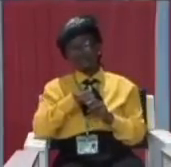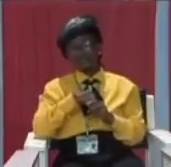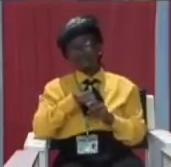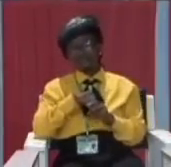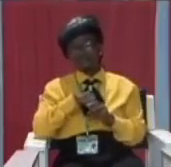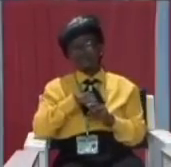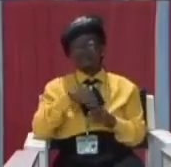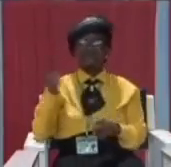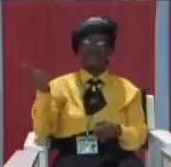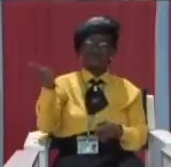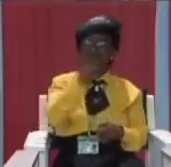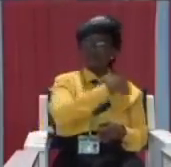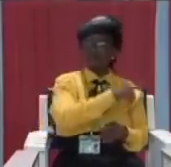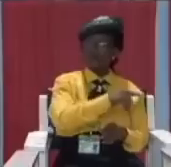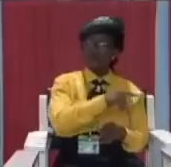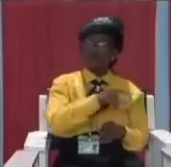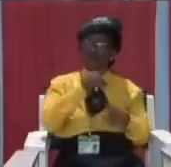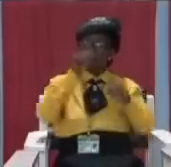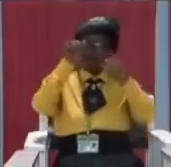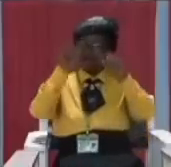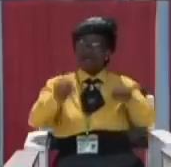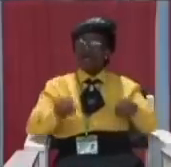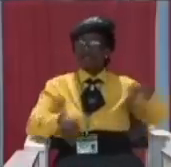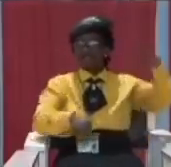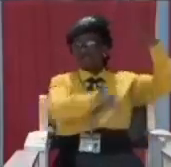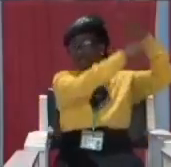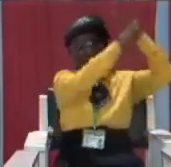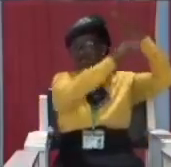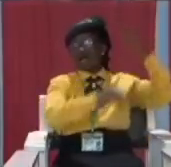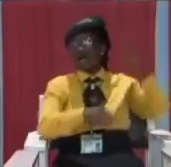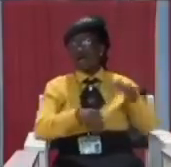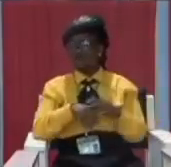You can shut out